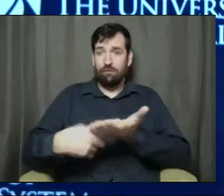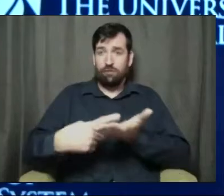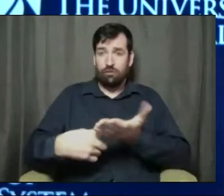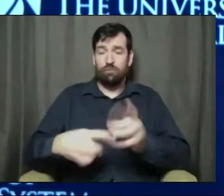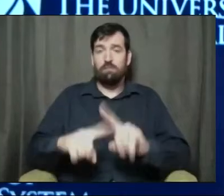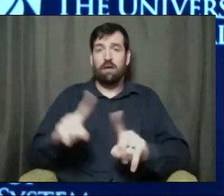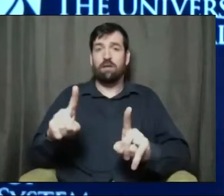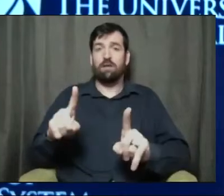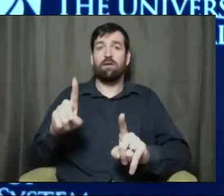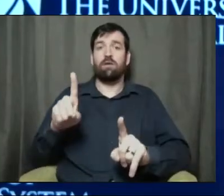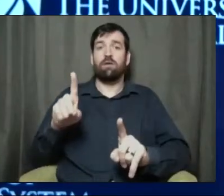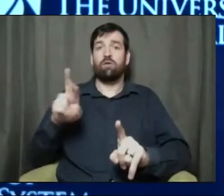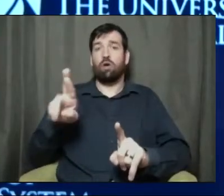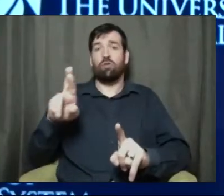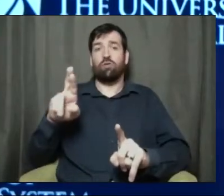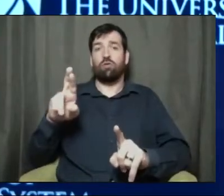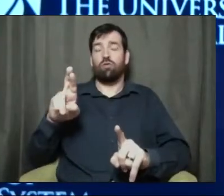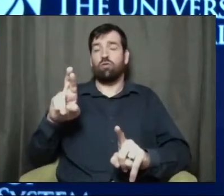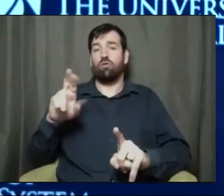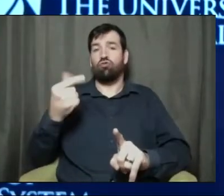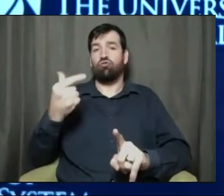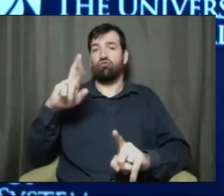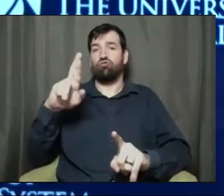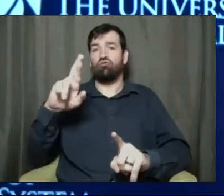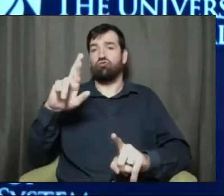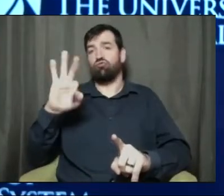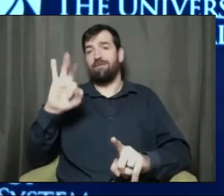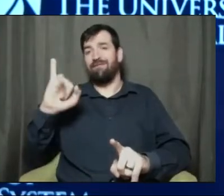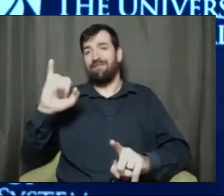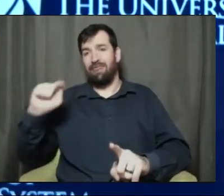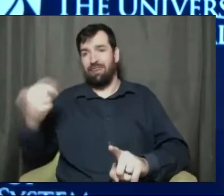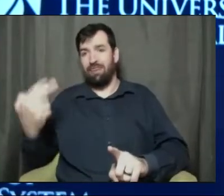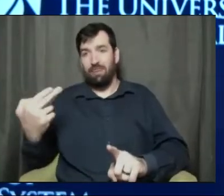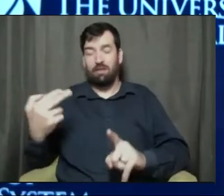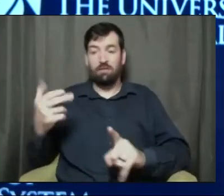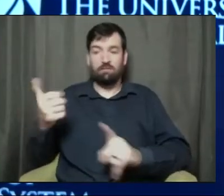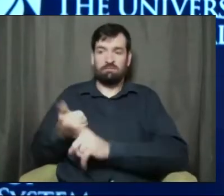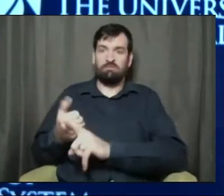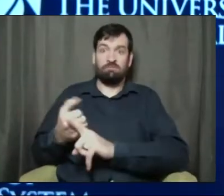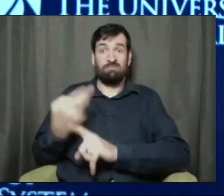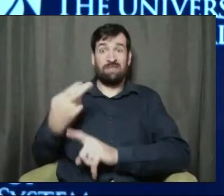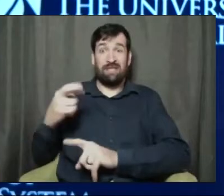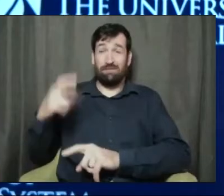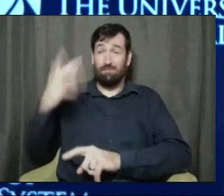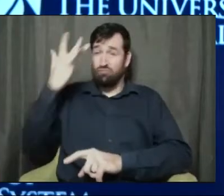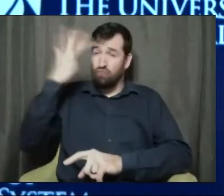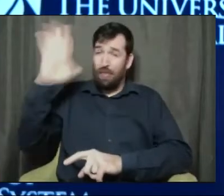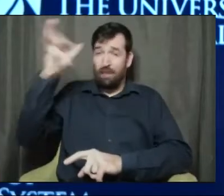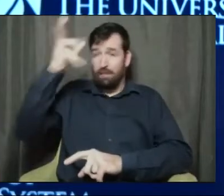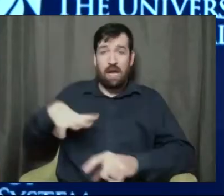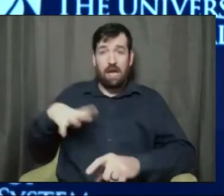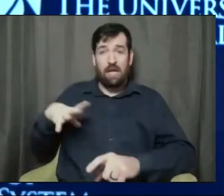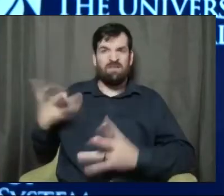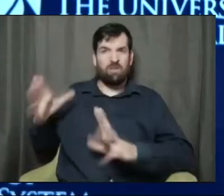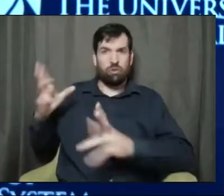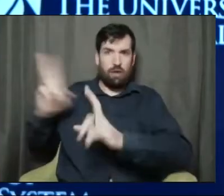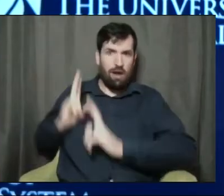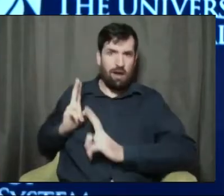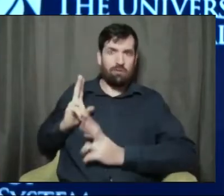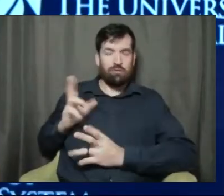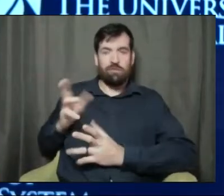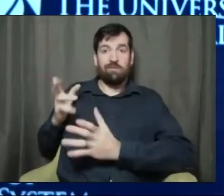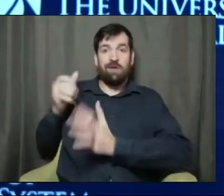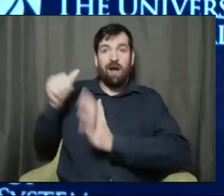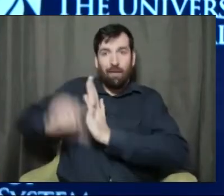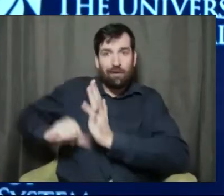Bartley Griffith is the surgeon that performed this and did a lot of the research. He's a brilliant man. I have actually had the honor of operating with him when he used to be at